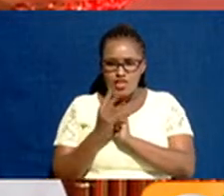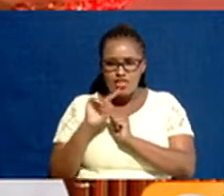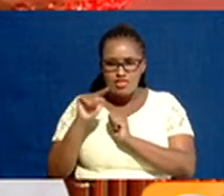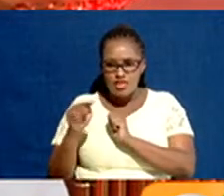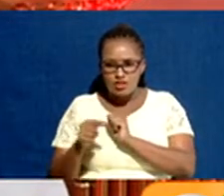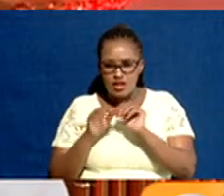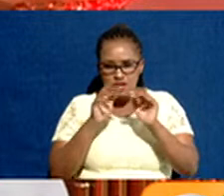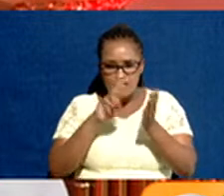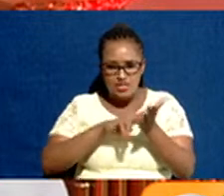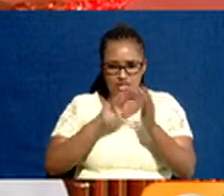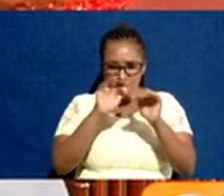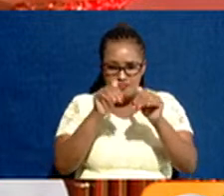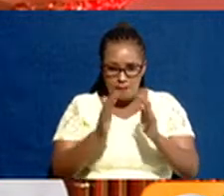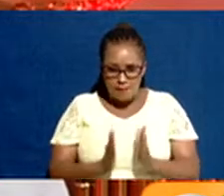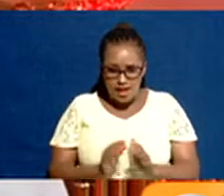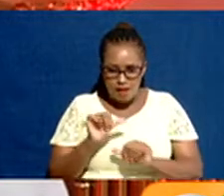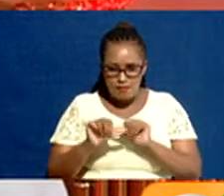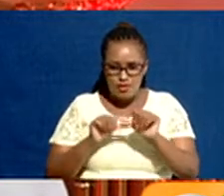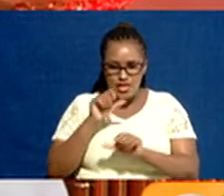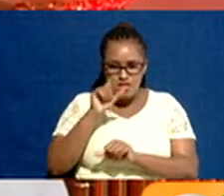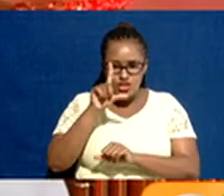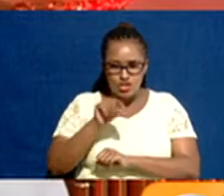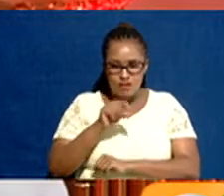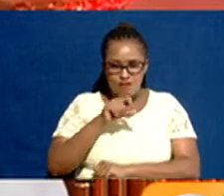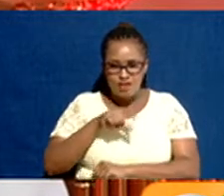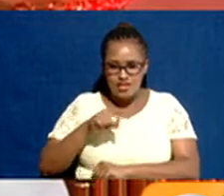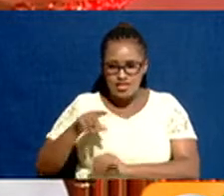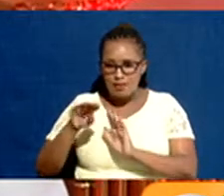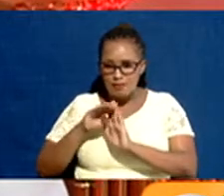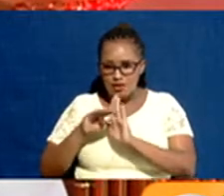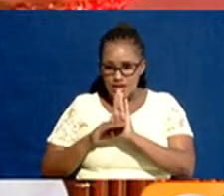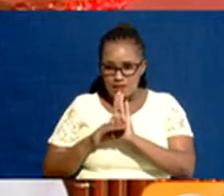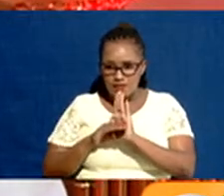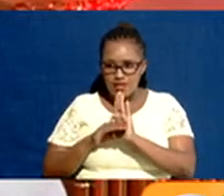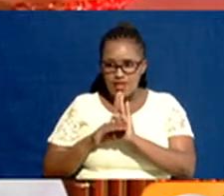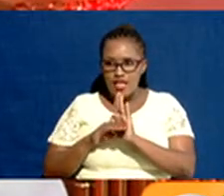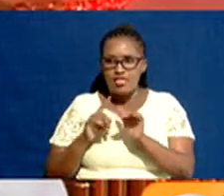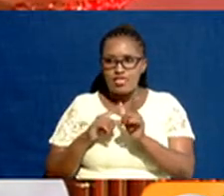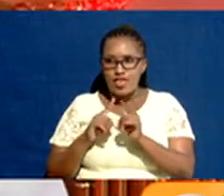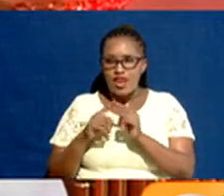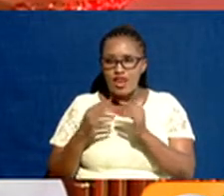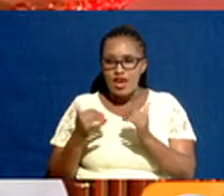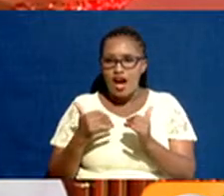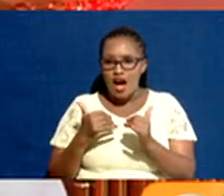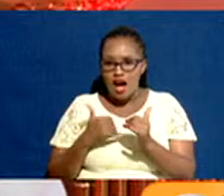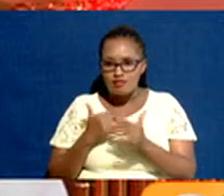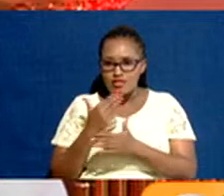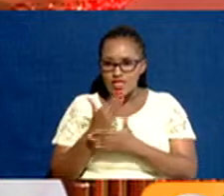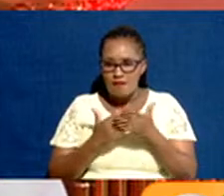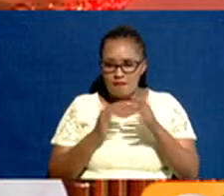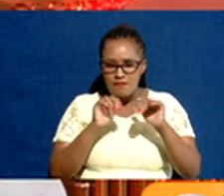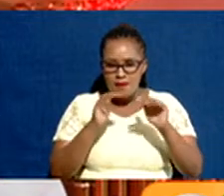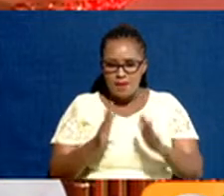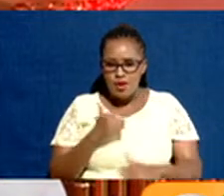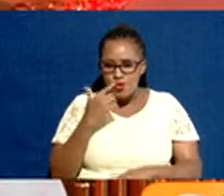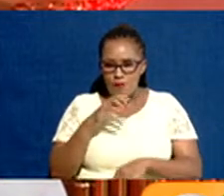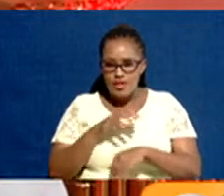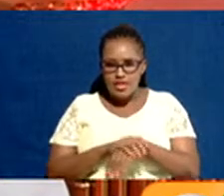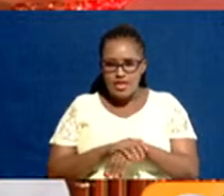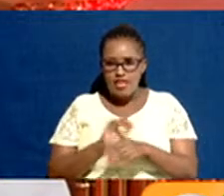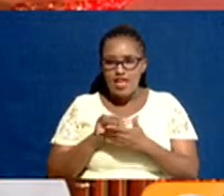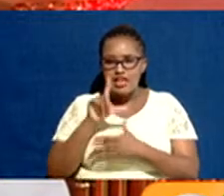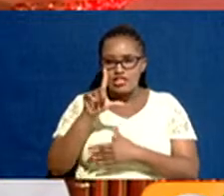the fertilizer subsidy program. Only 4,600 currently have received